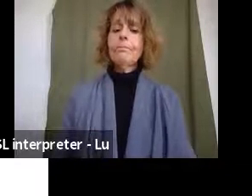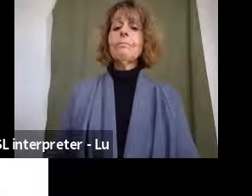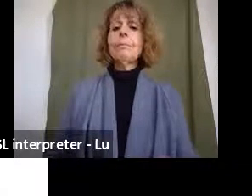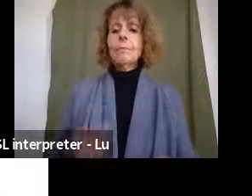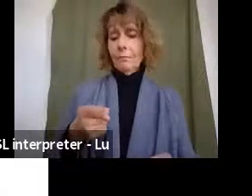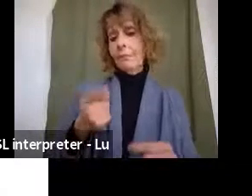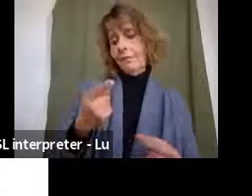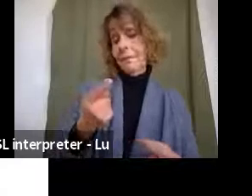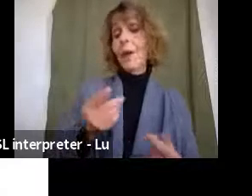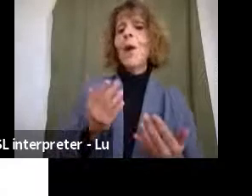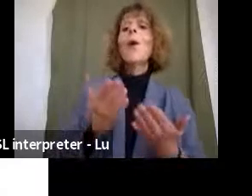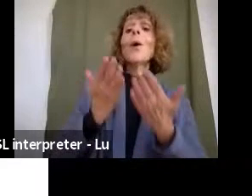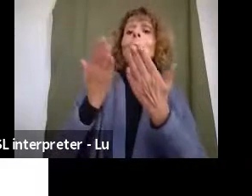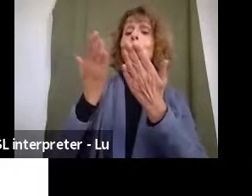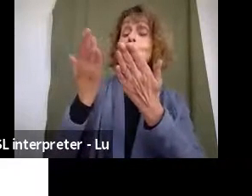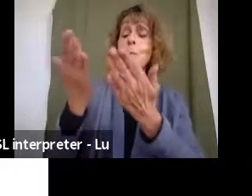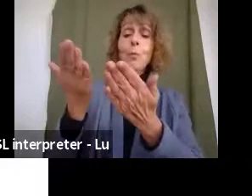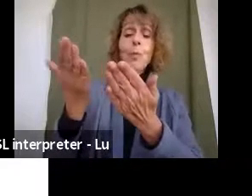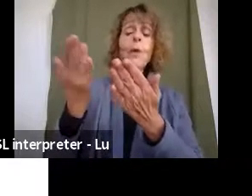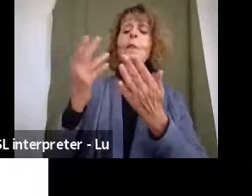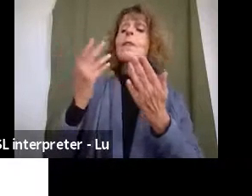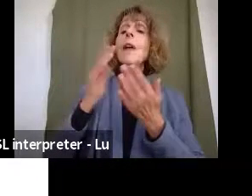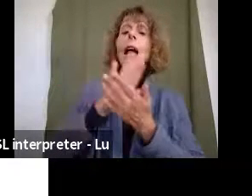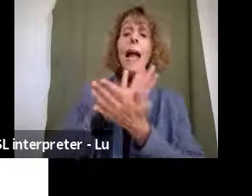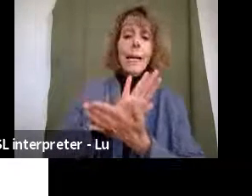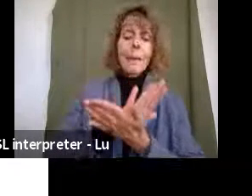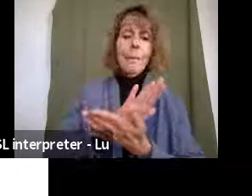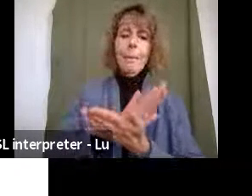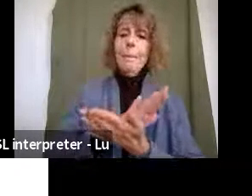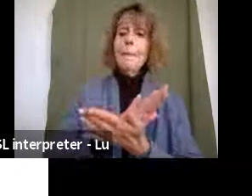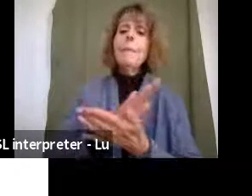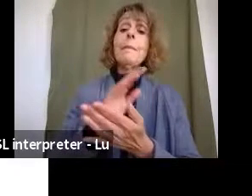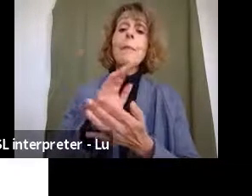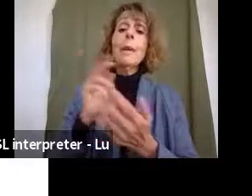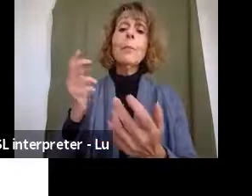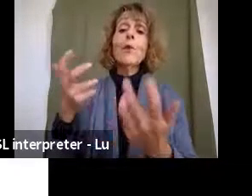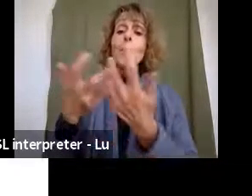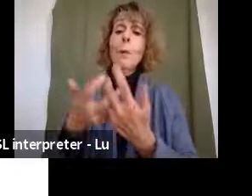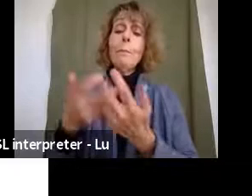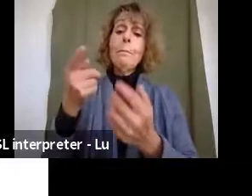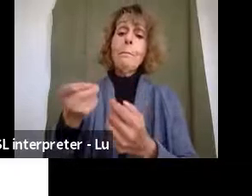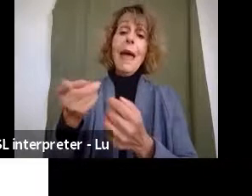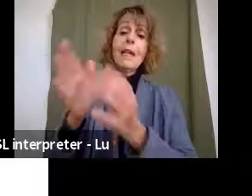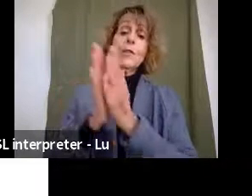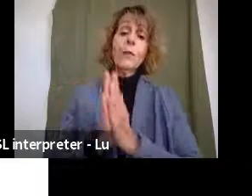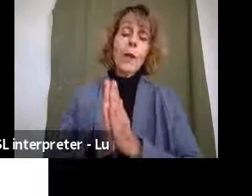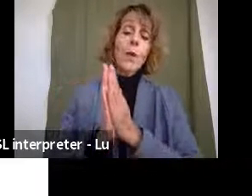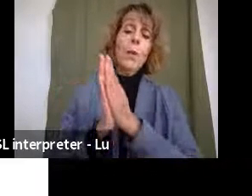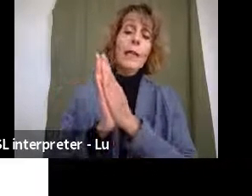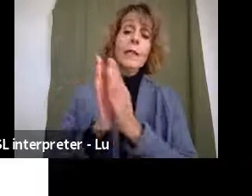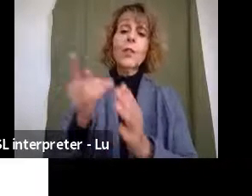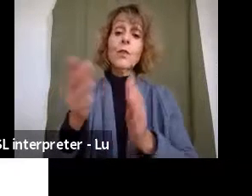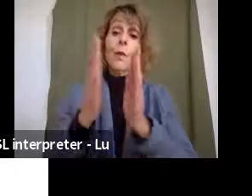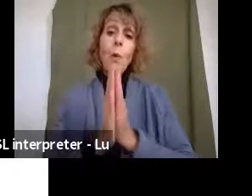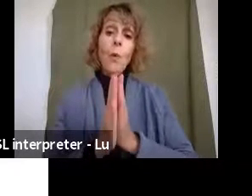You provide it in whatever font size that person requests. We've had someone request